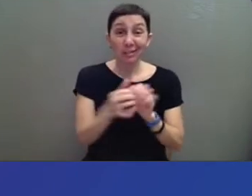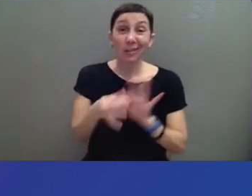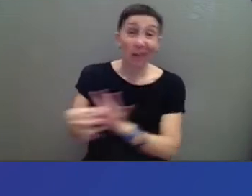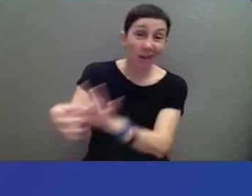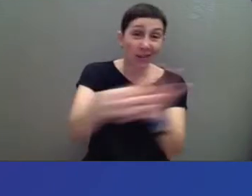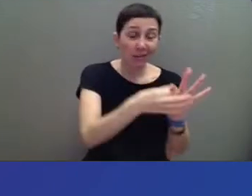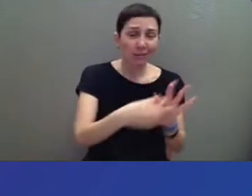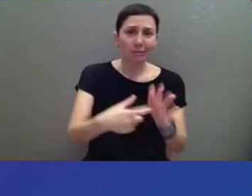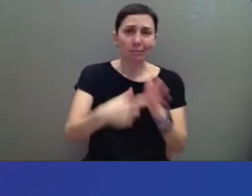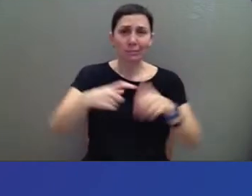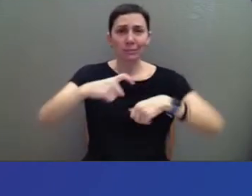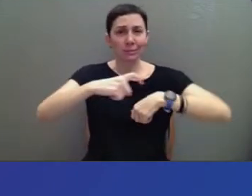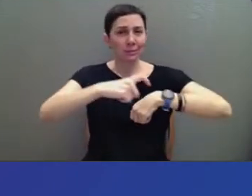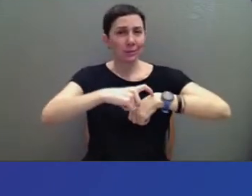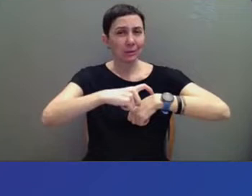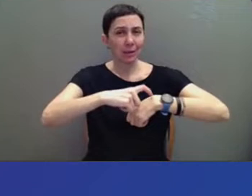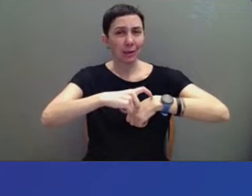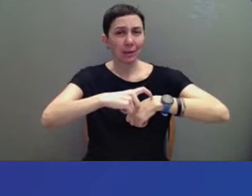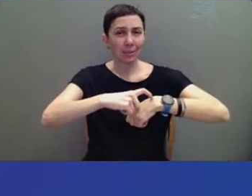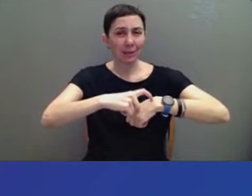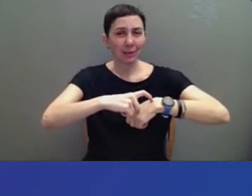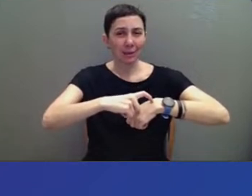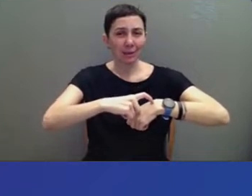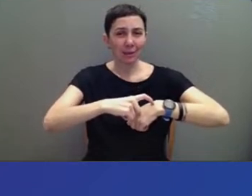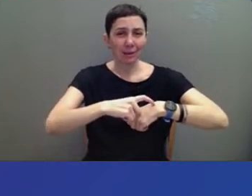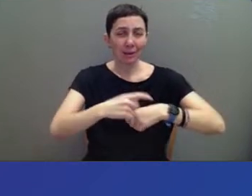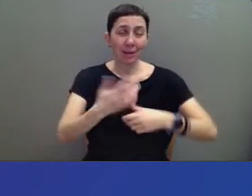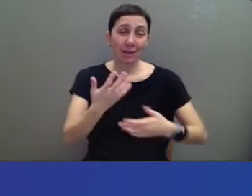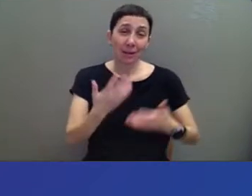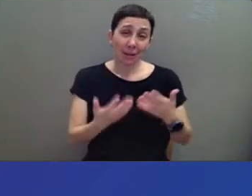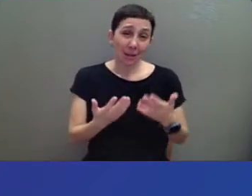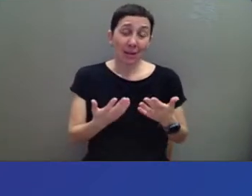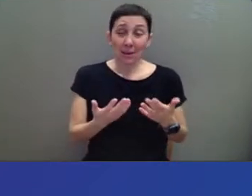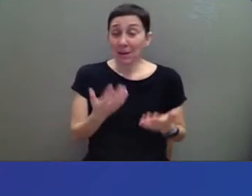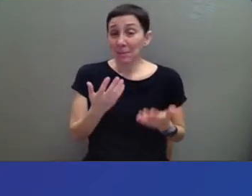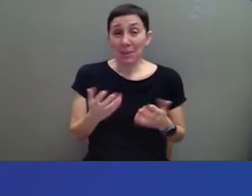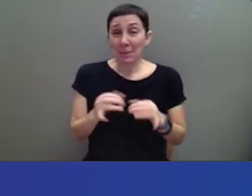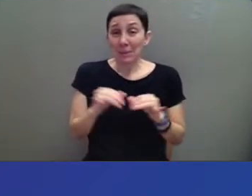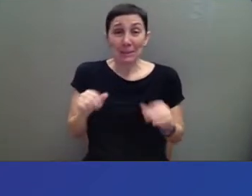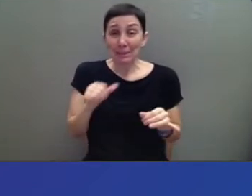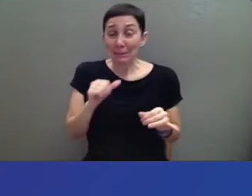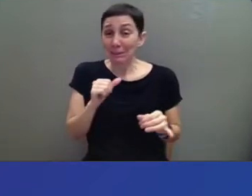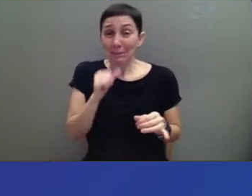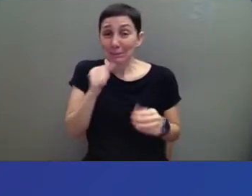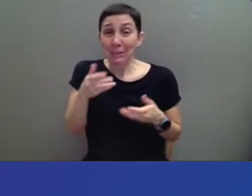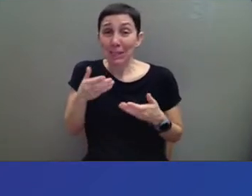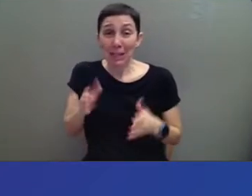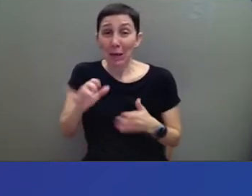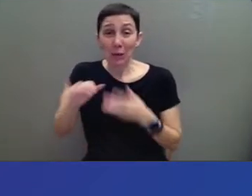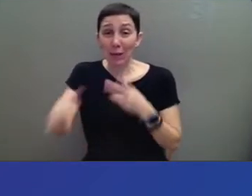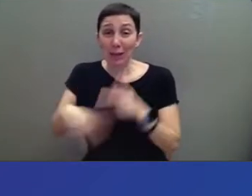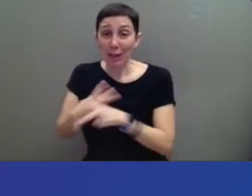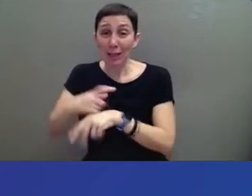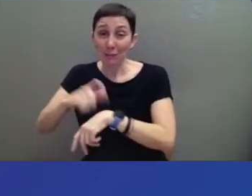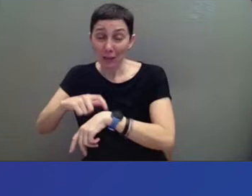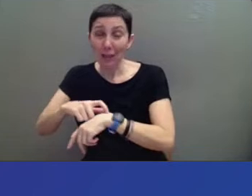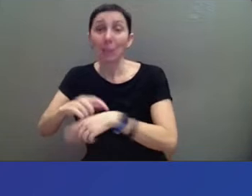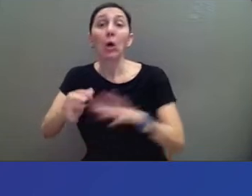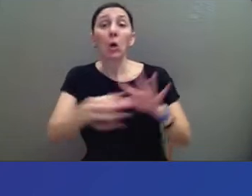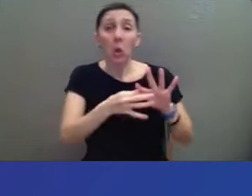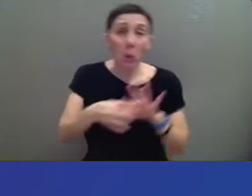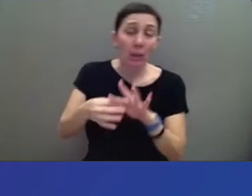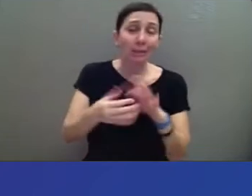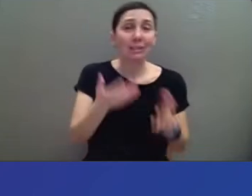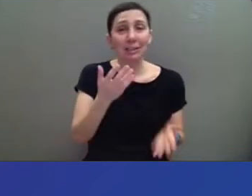it often demands more time than other systems will allow. And I would say this was definitely a challenge